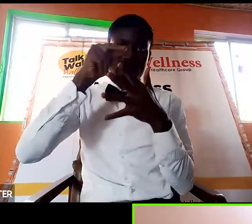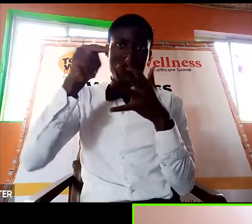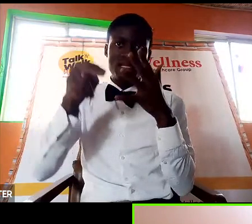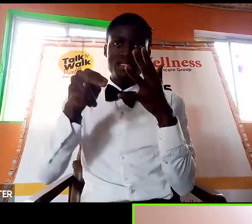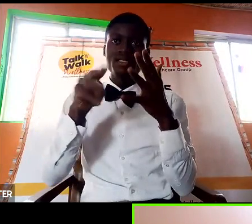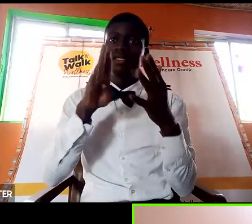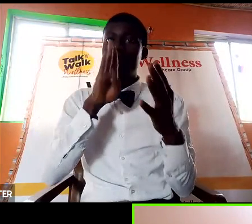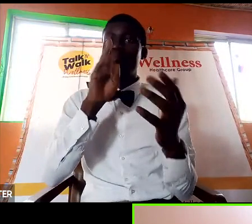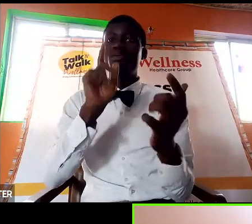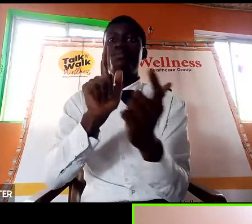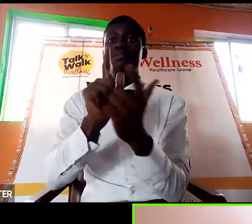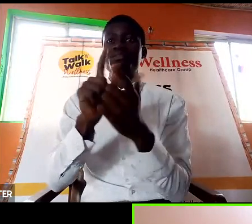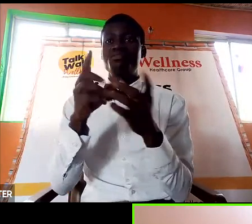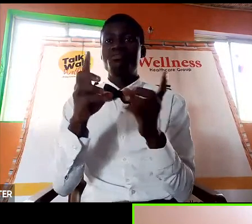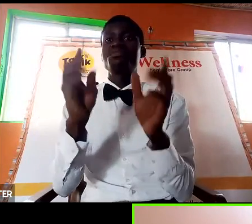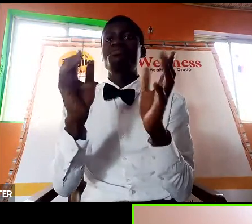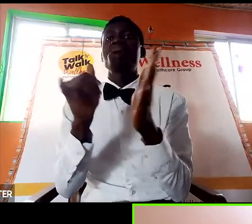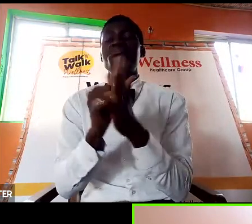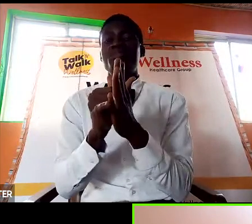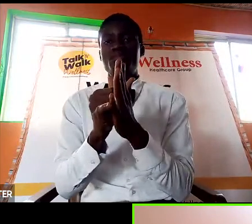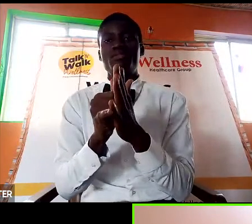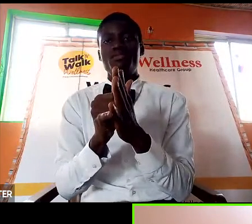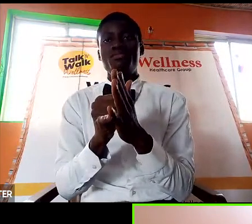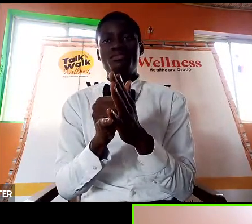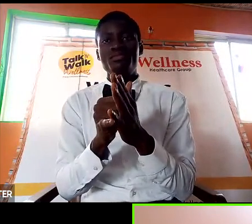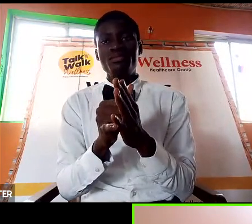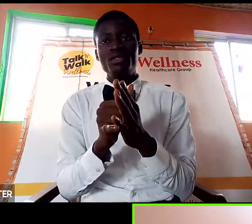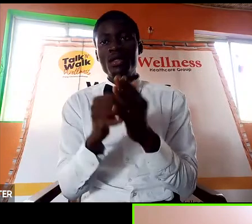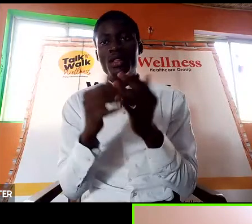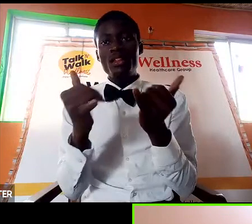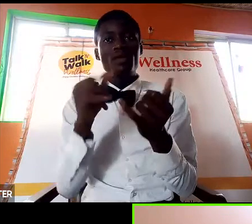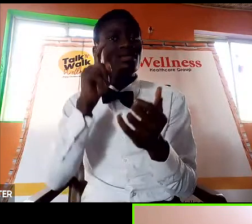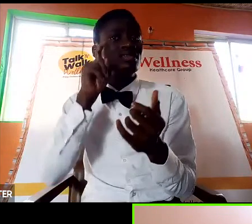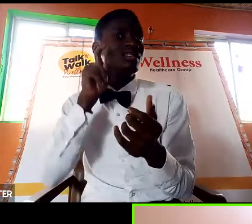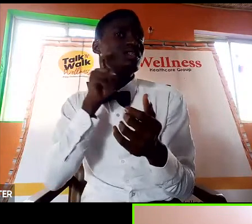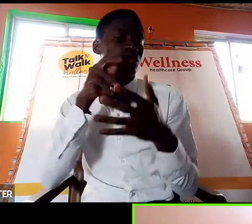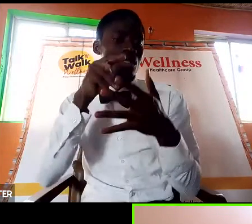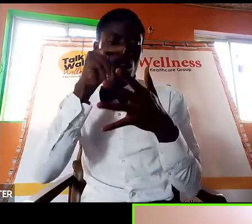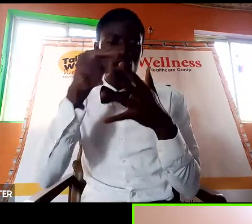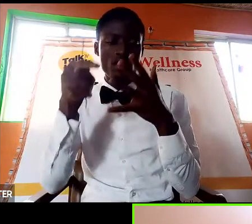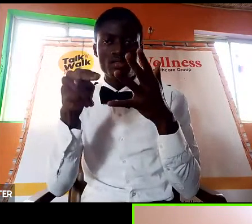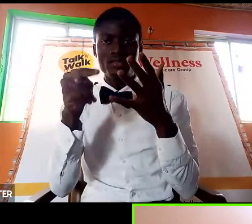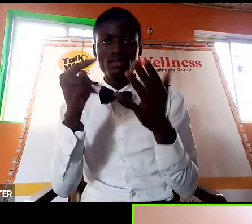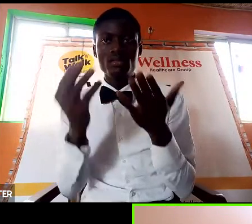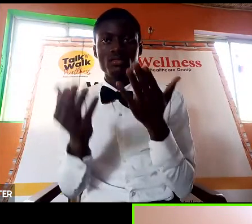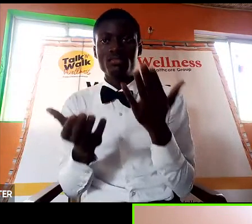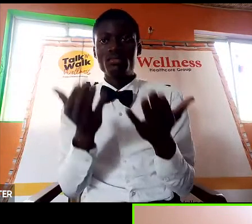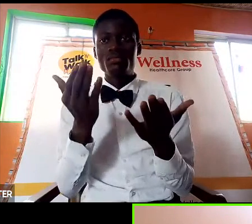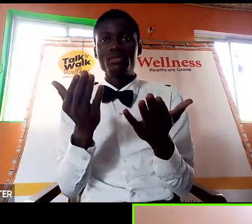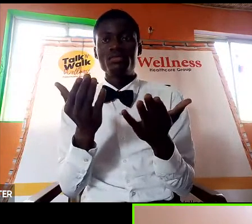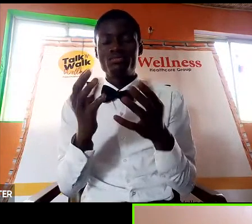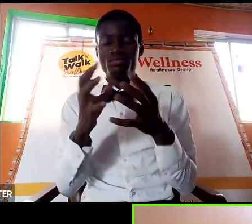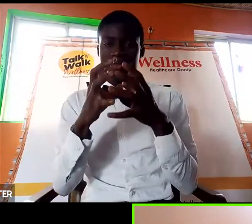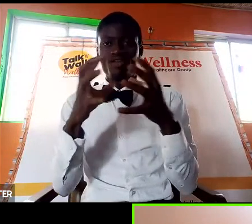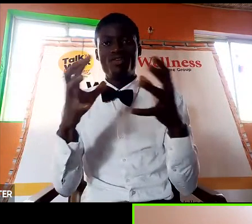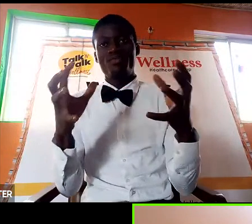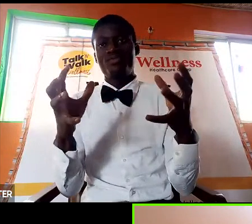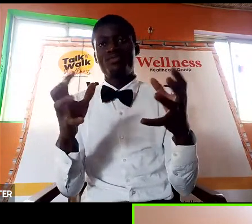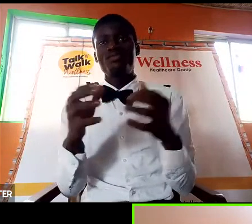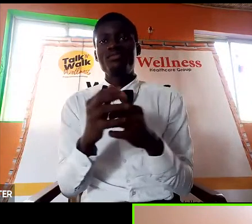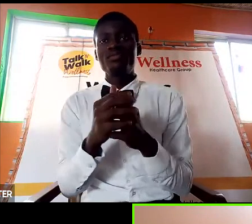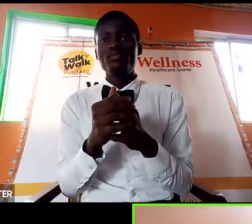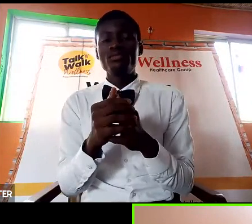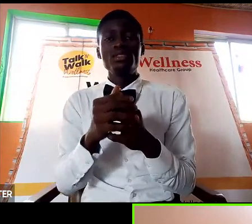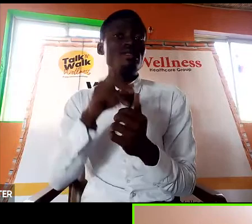that. So now sexual needs could be enormous. Sexual needs could